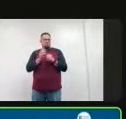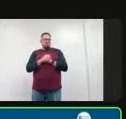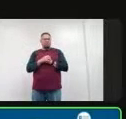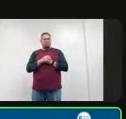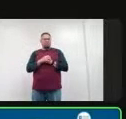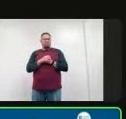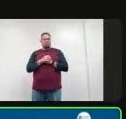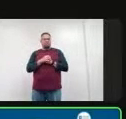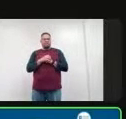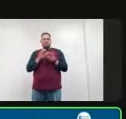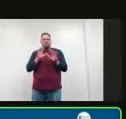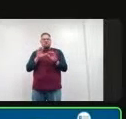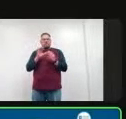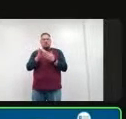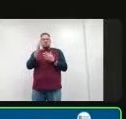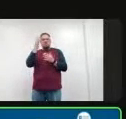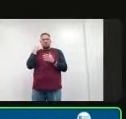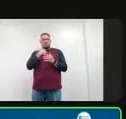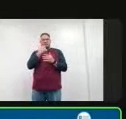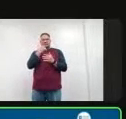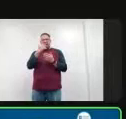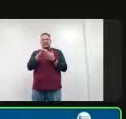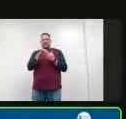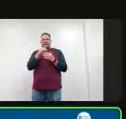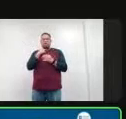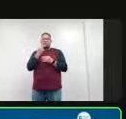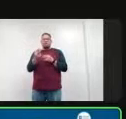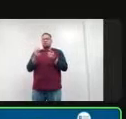So that's why we say these things out loud. Yes, Satya.